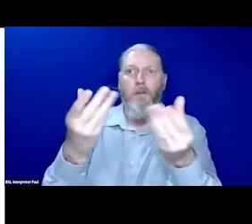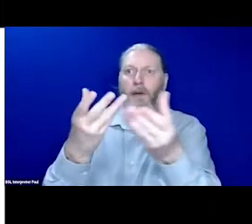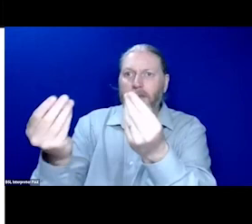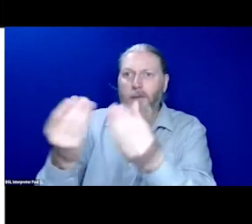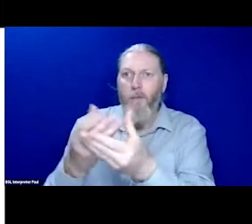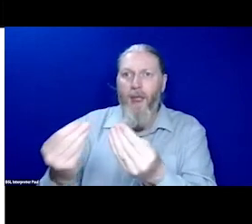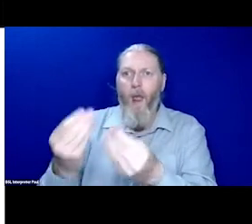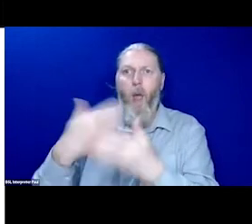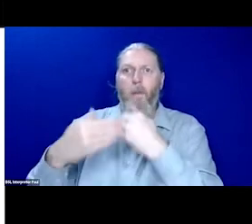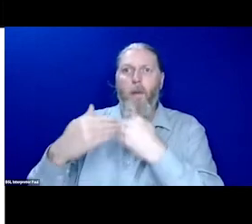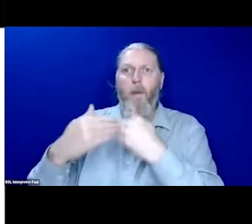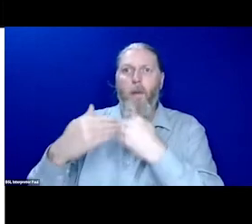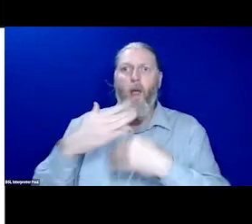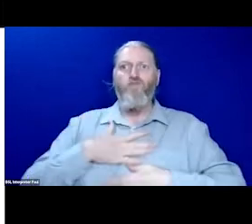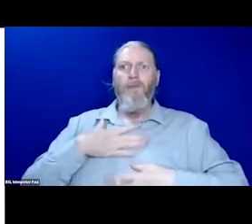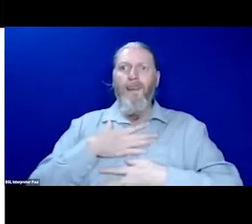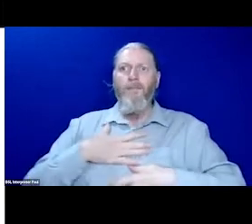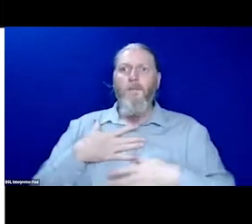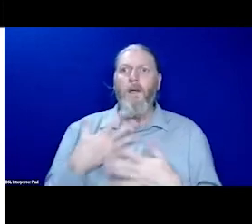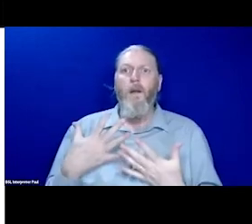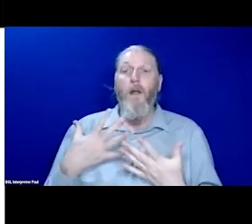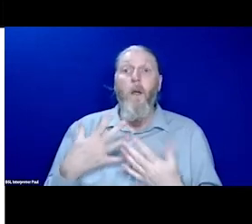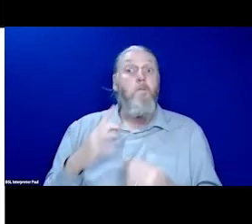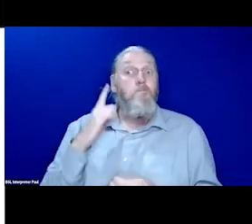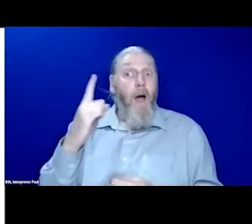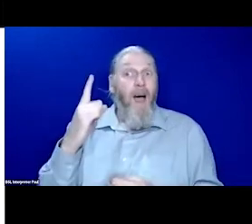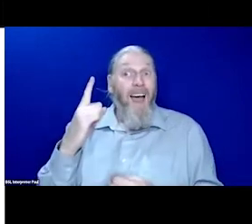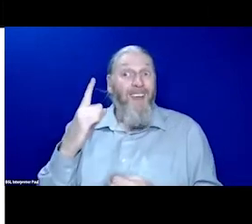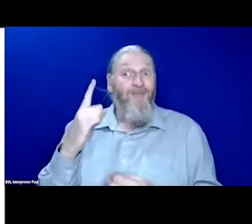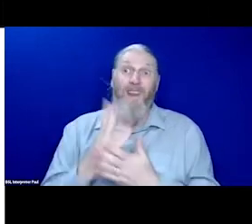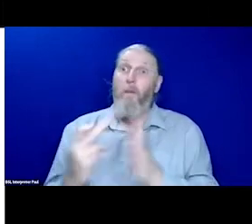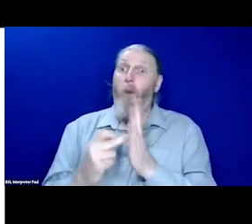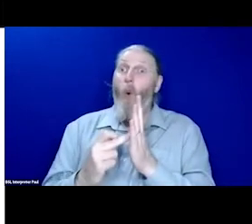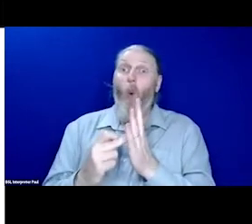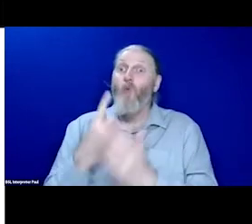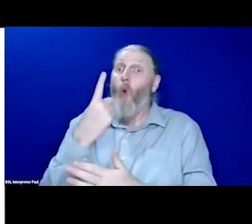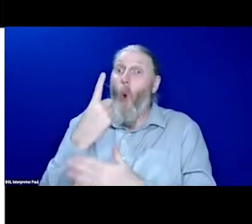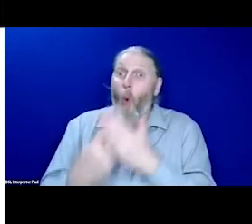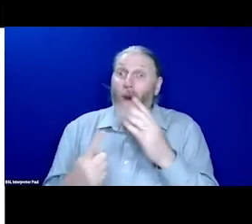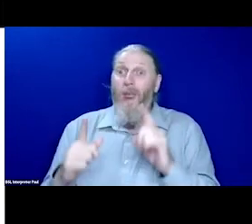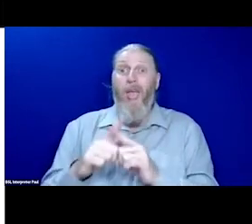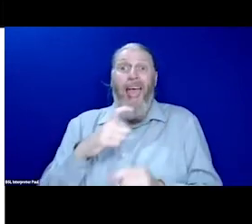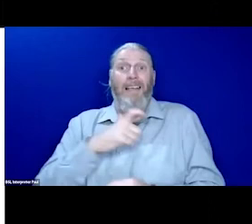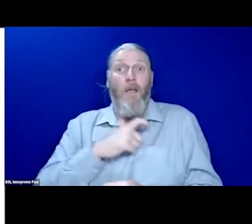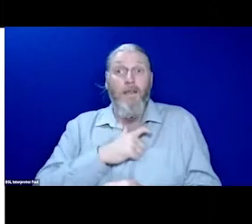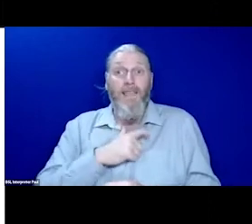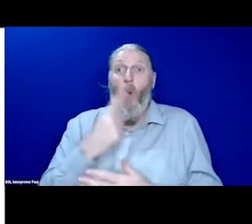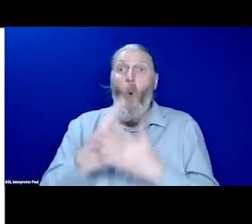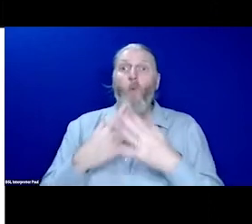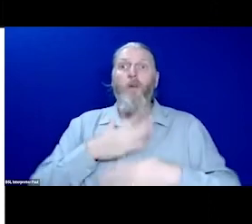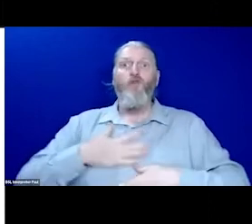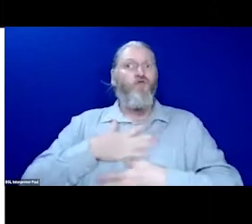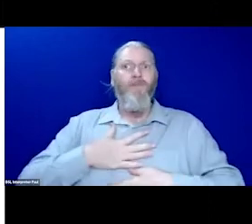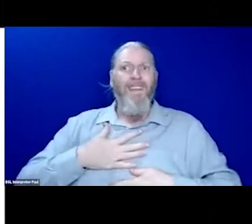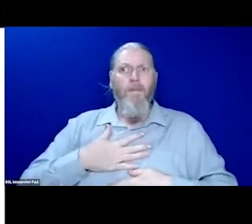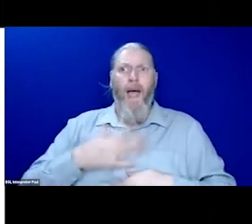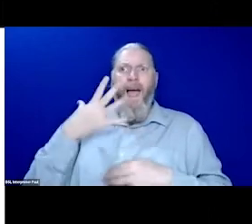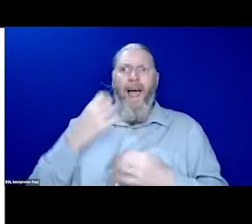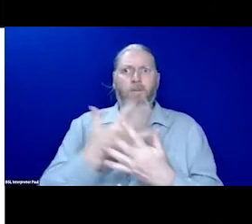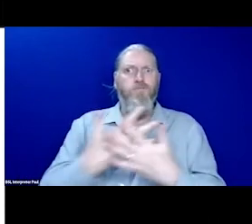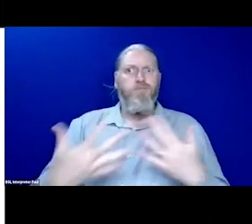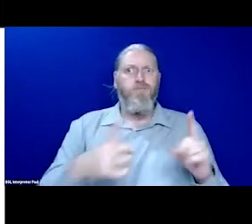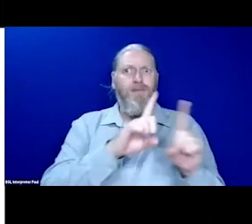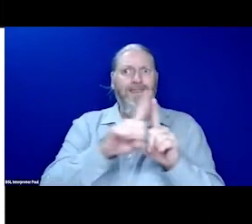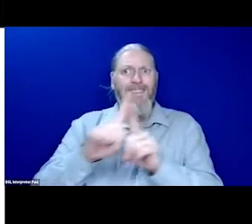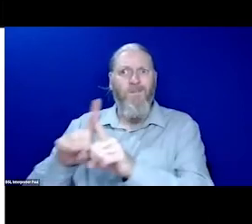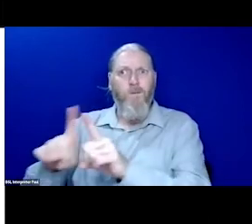But importantly, again, it's not just anxiety, it's not just grief, but there's a range of psychological and emotional responses.